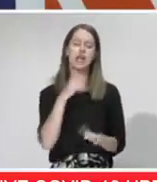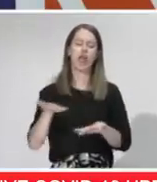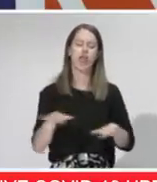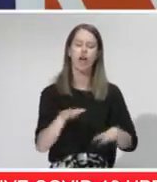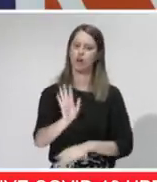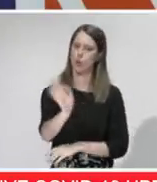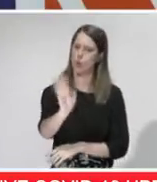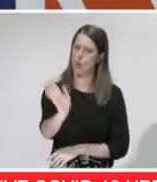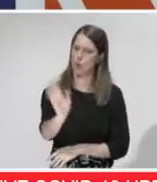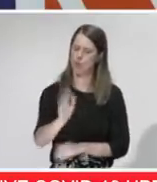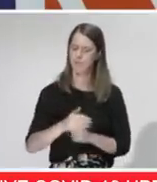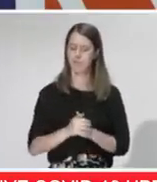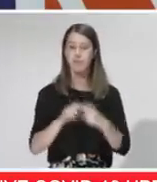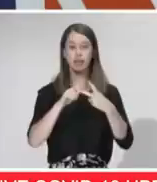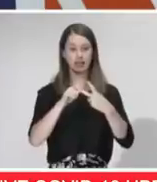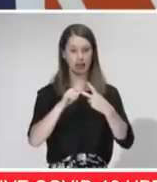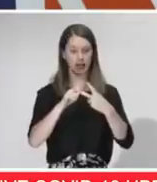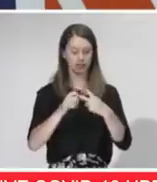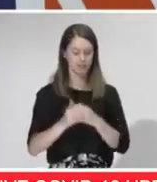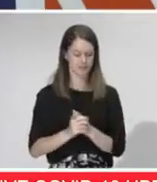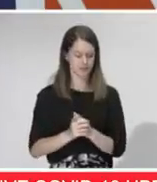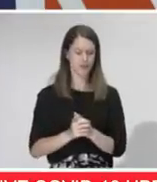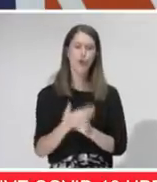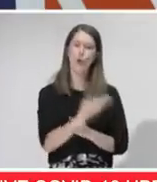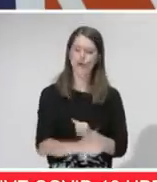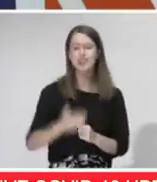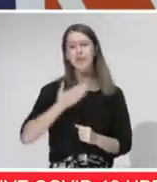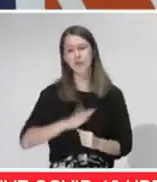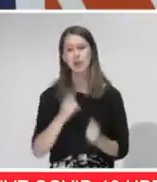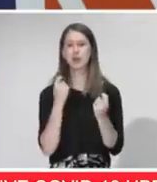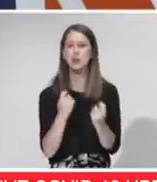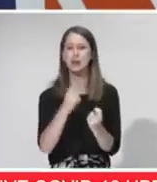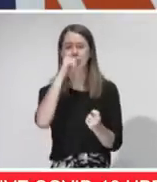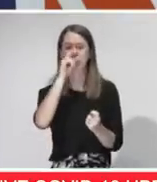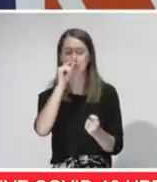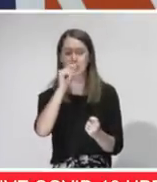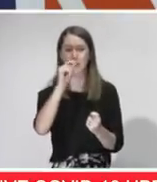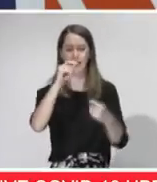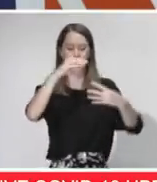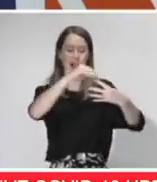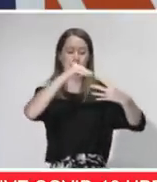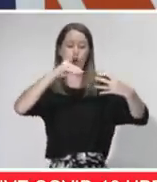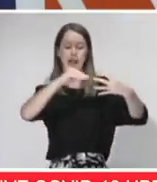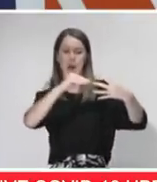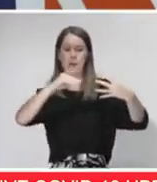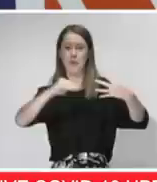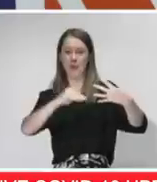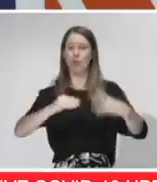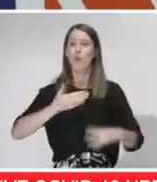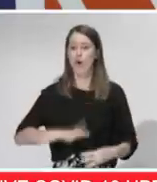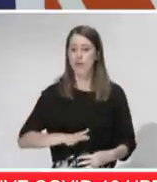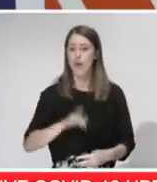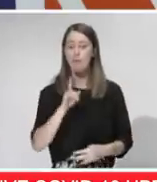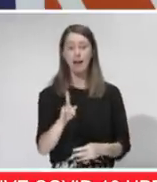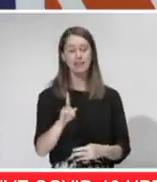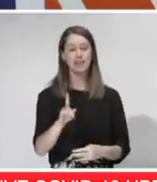you. Secondly, while we all want to lift the restrictions as soon as we are in the position to do so, that decision will